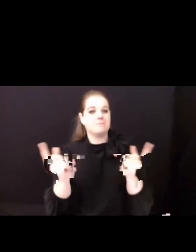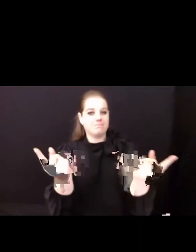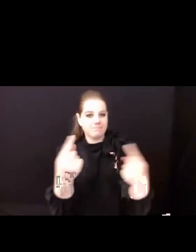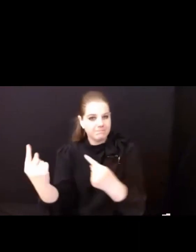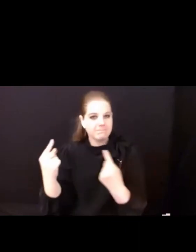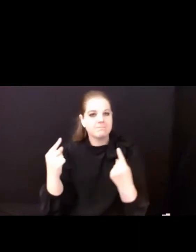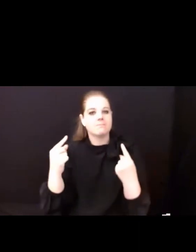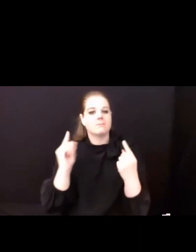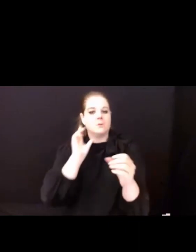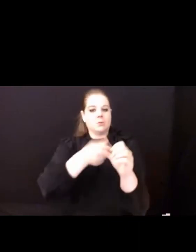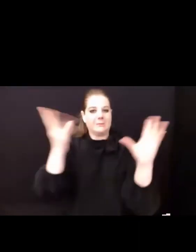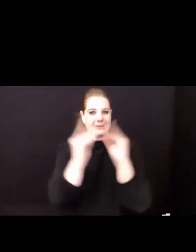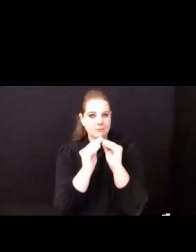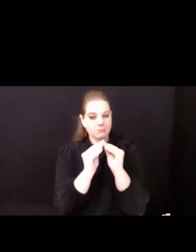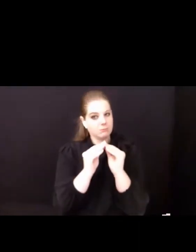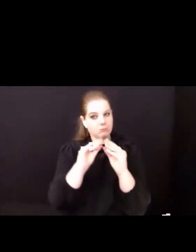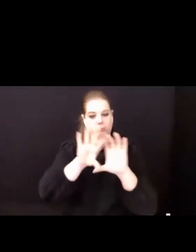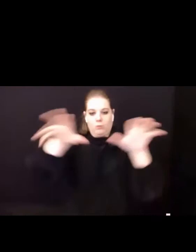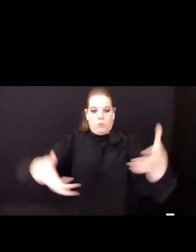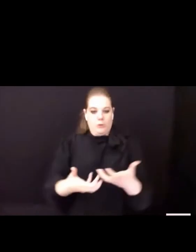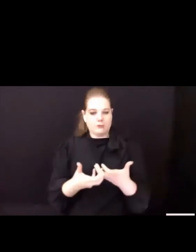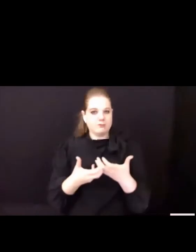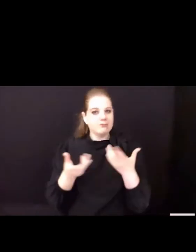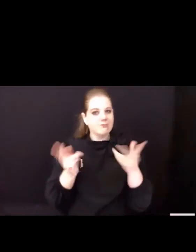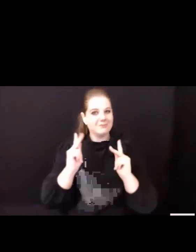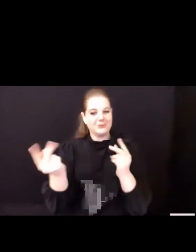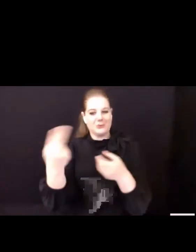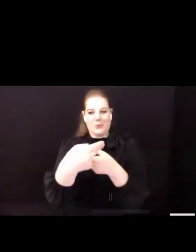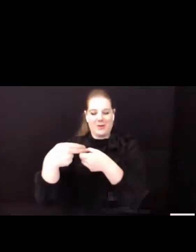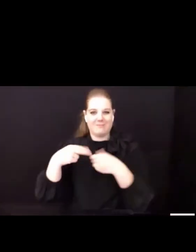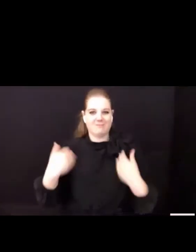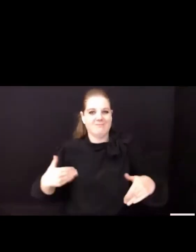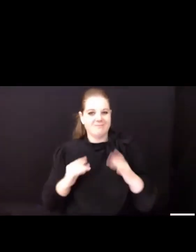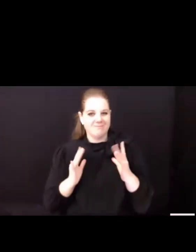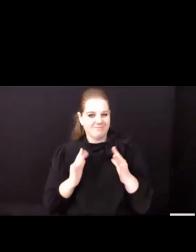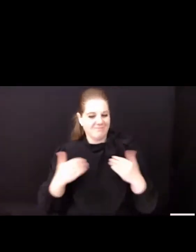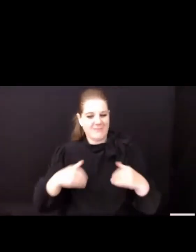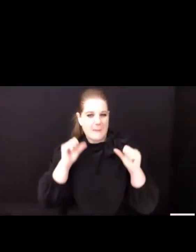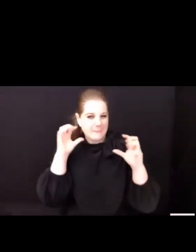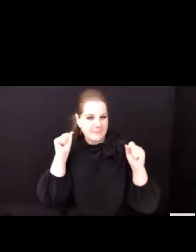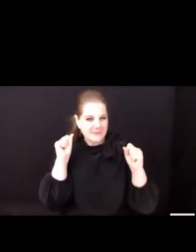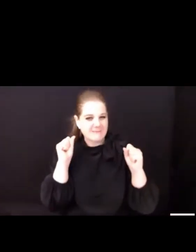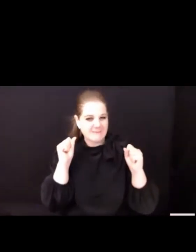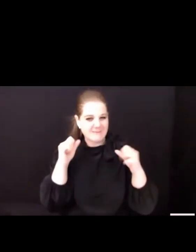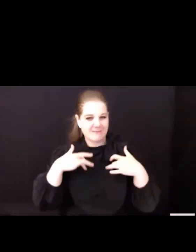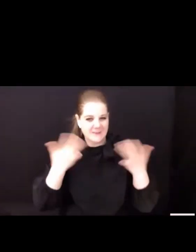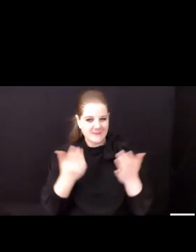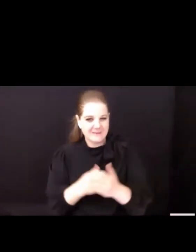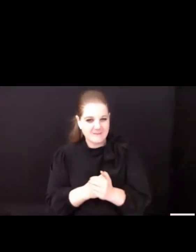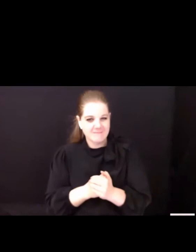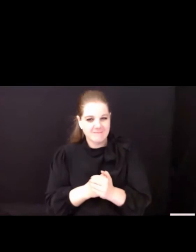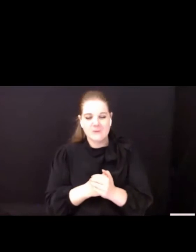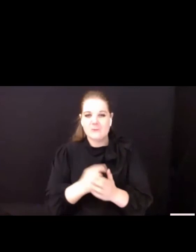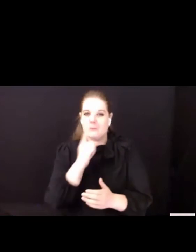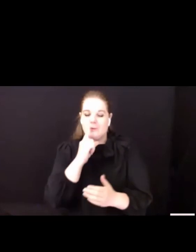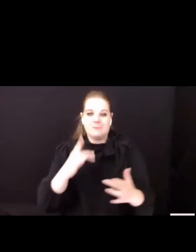globe, which is a testament to why this has been such an amazing event. So just absolutely delighted to